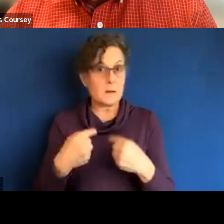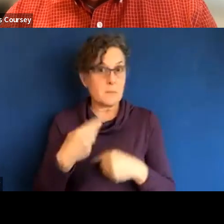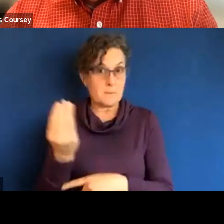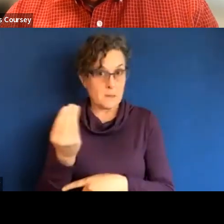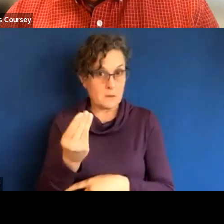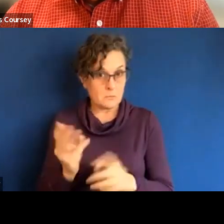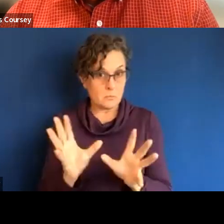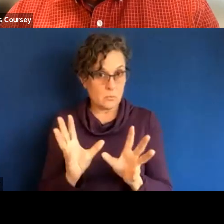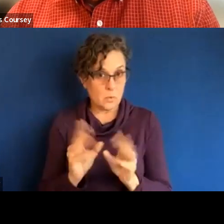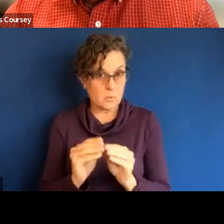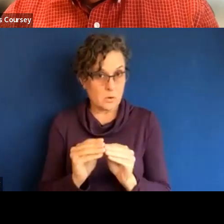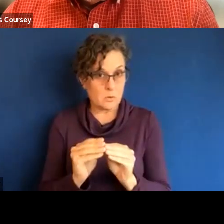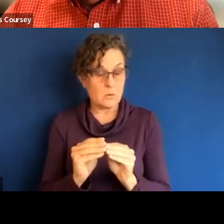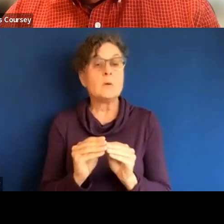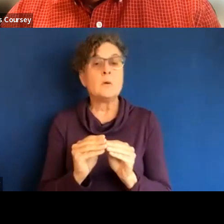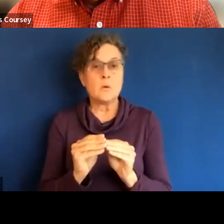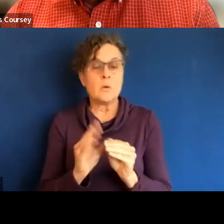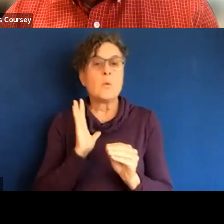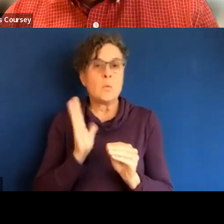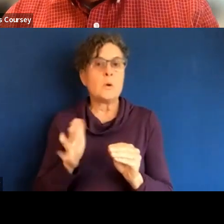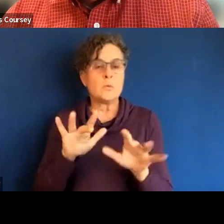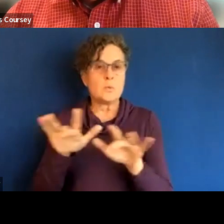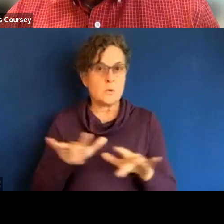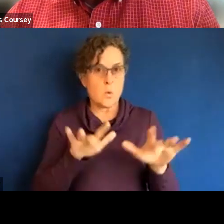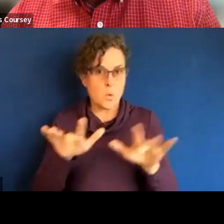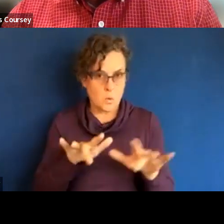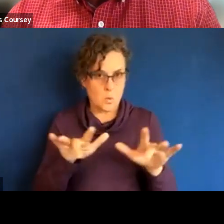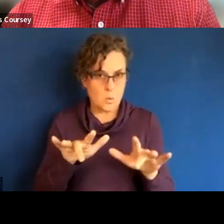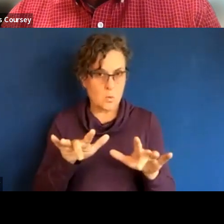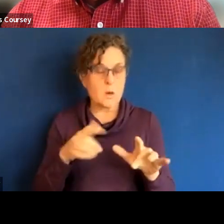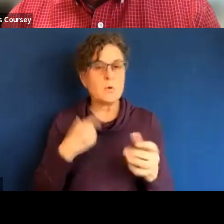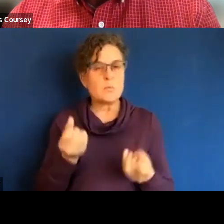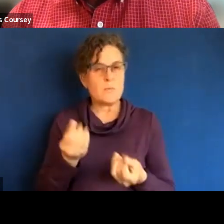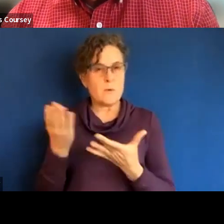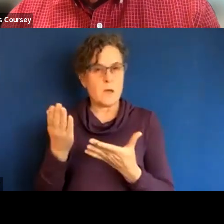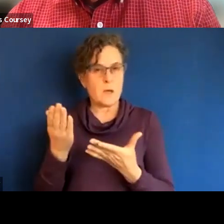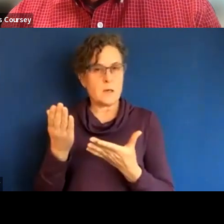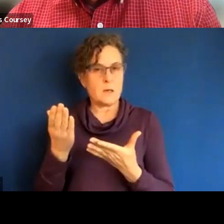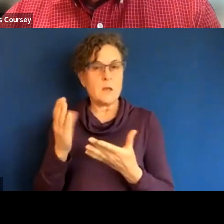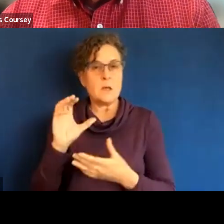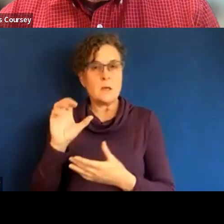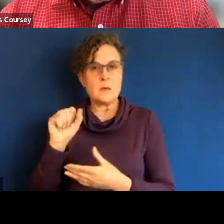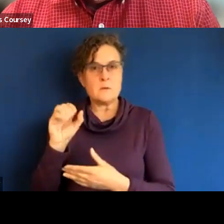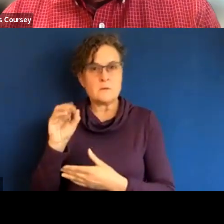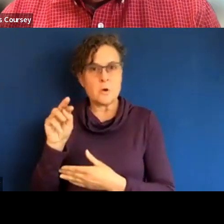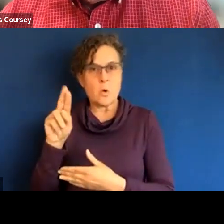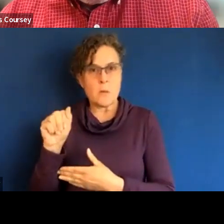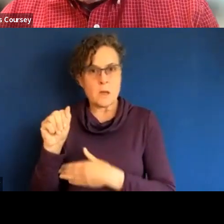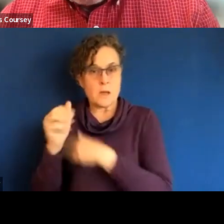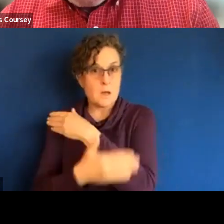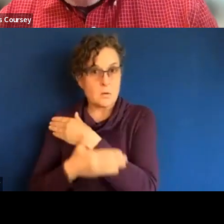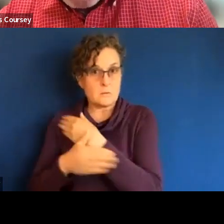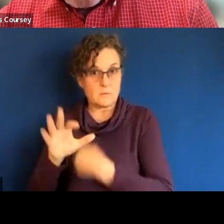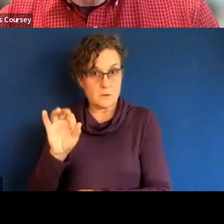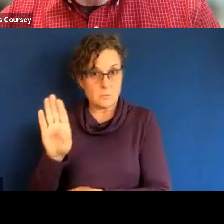webinar, a recording of the webinars will be available on the county's Facebook page, as well as the county's